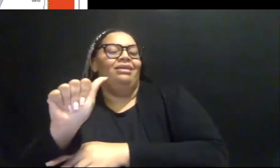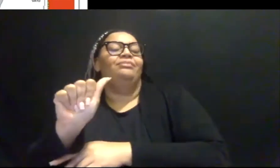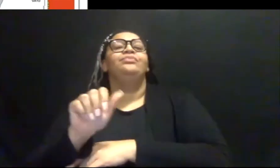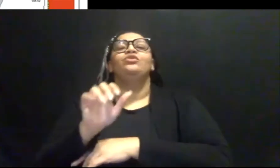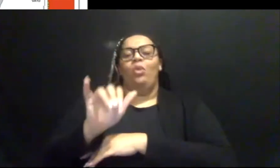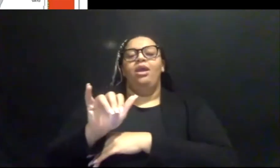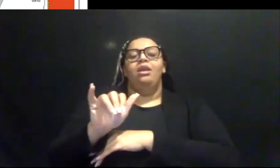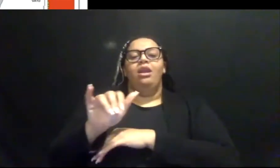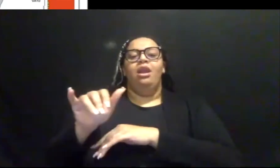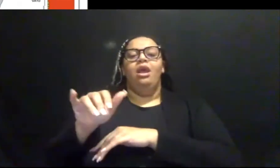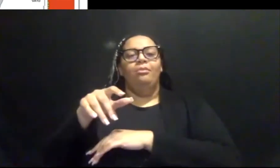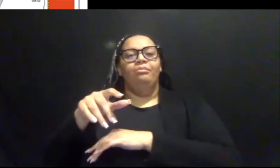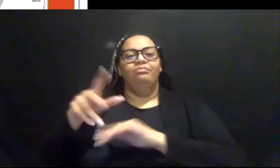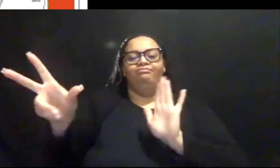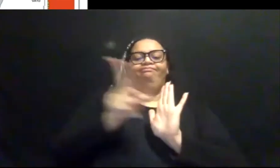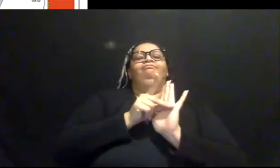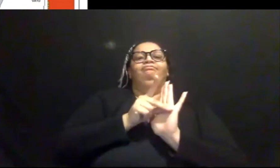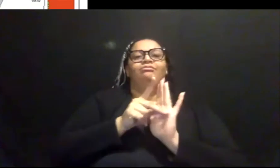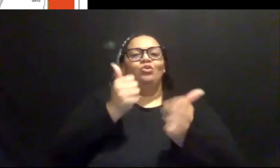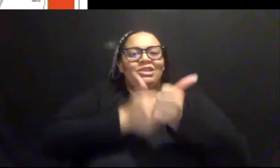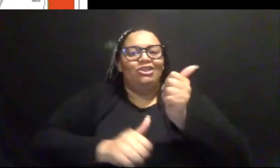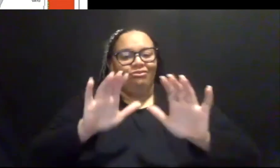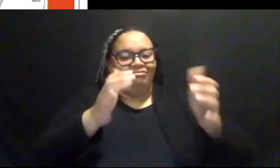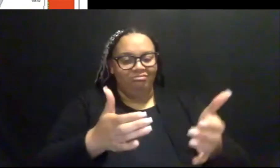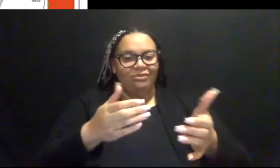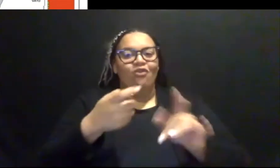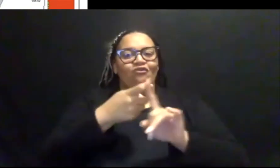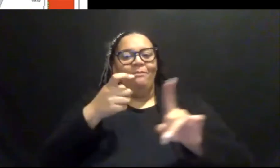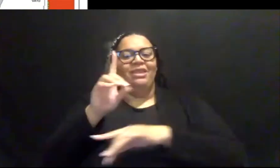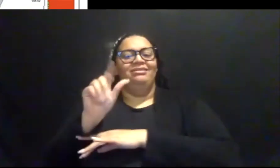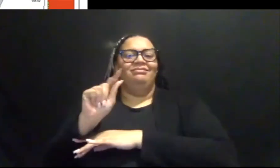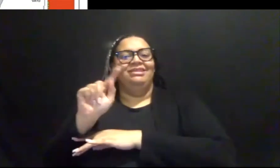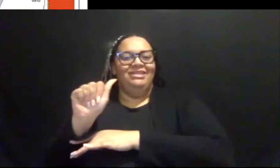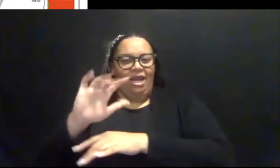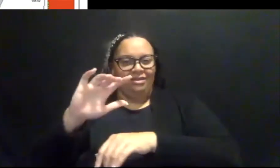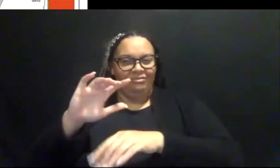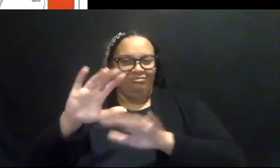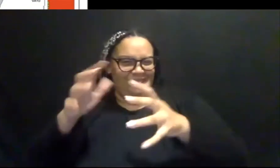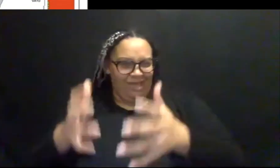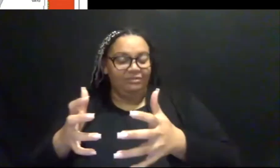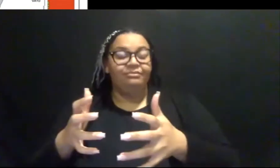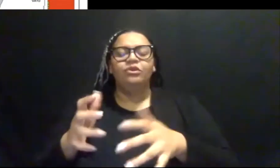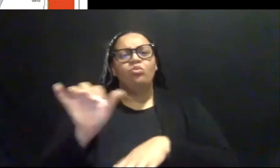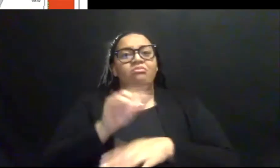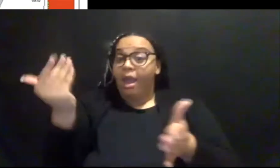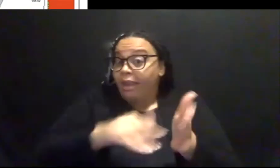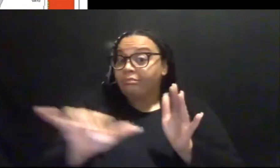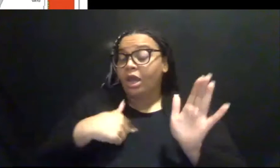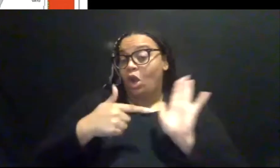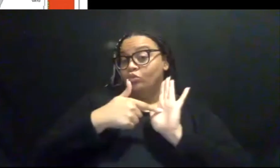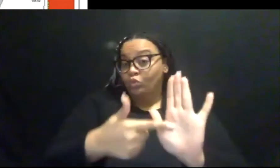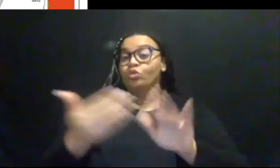to a specific cluster based on frequencies within the data set. And so again, just like what I showed you a second ago, we see